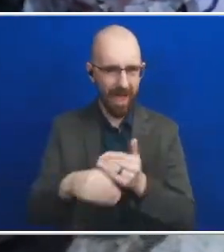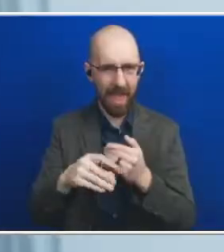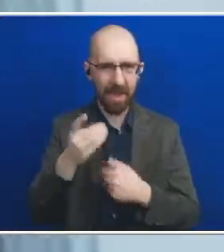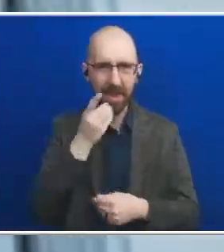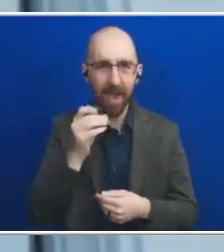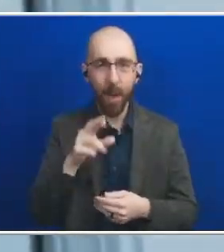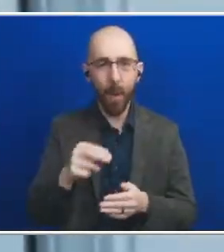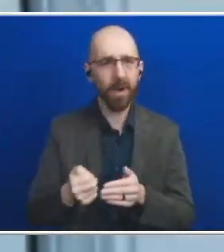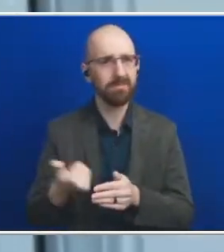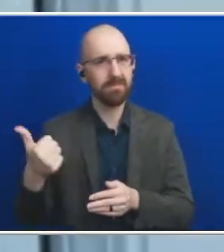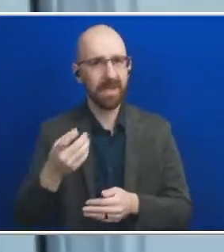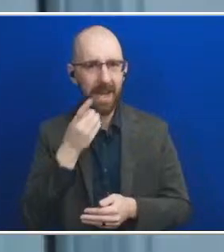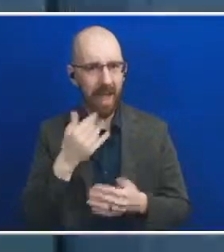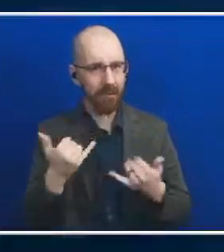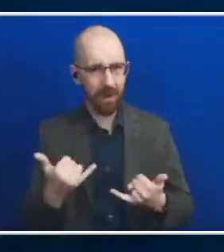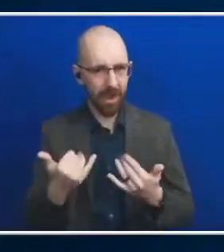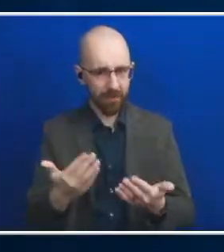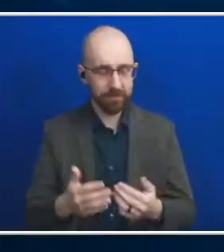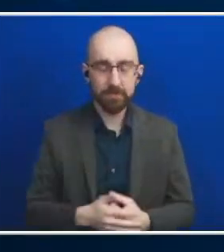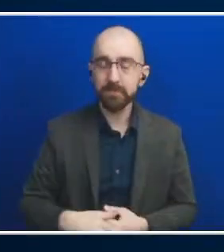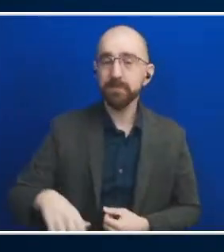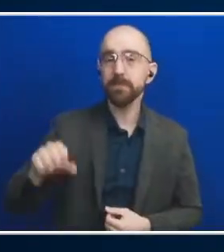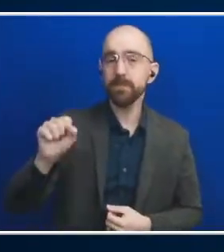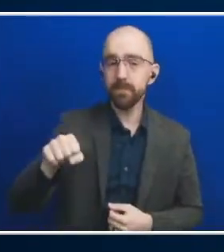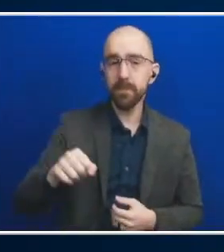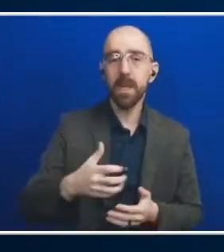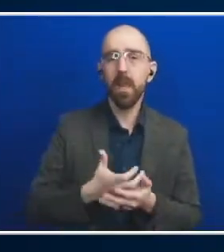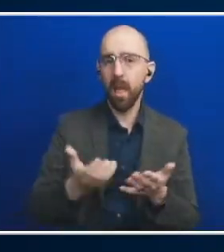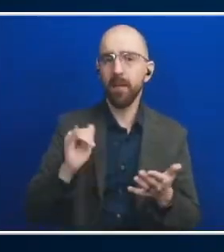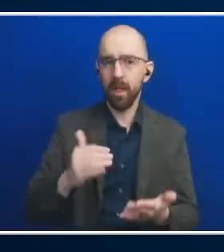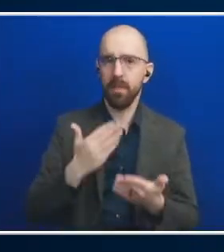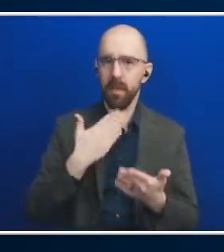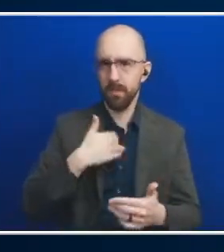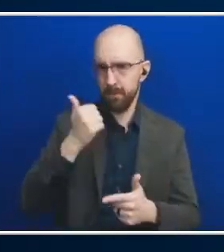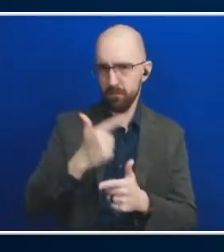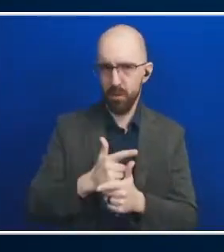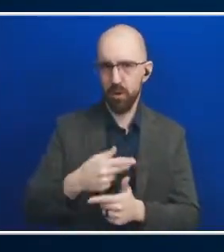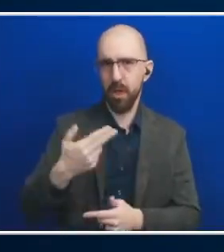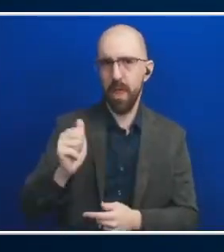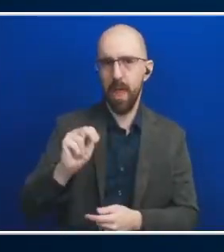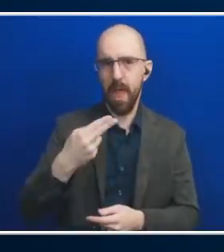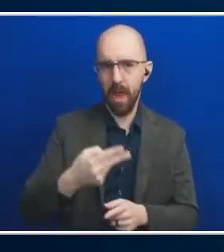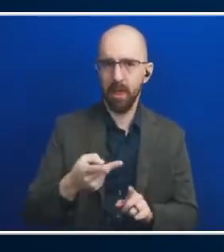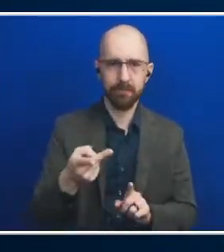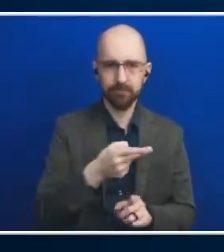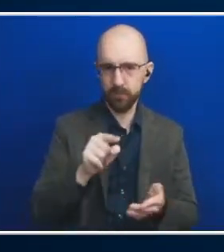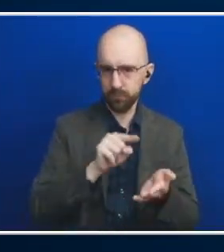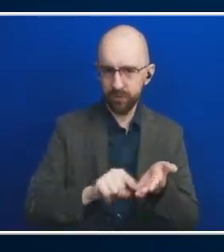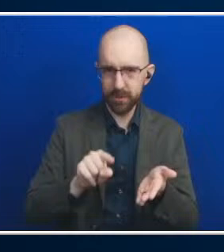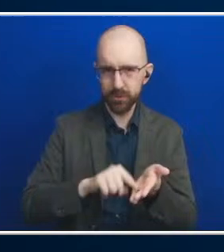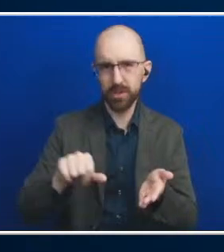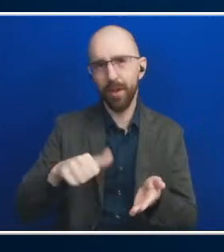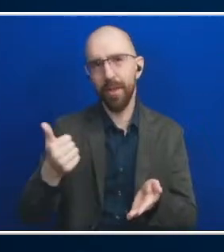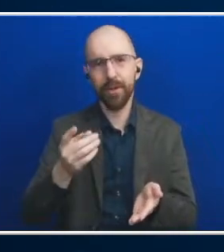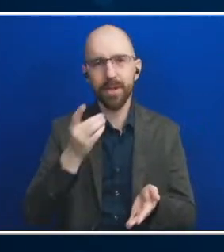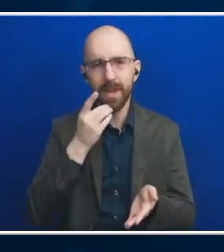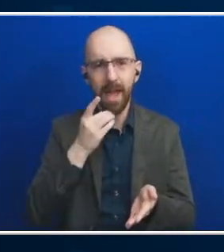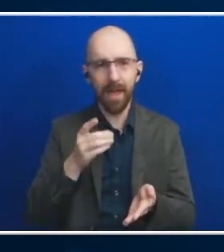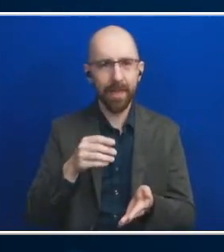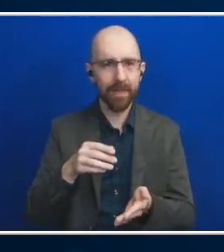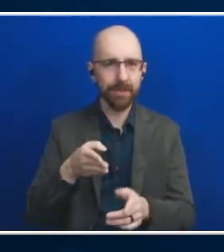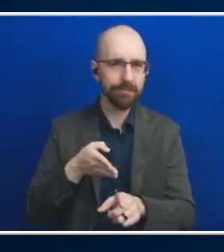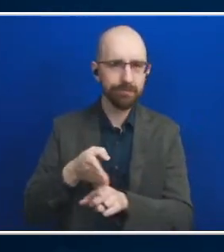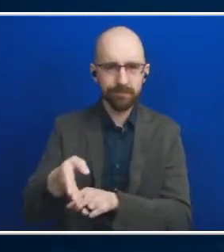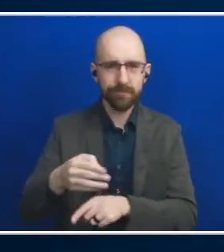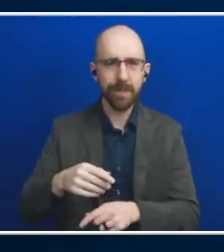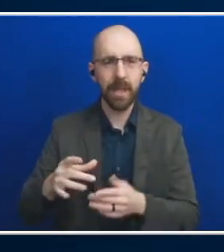right now? Yeah, so a lot of it has been thanks to my brother and Hannah, just kind of researching and other dietitian guidelines kind of on with the bag